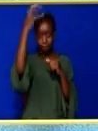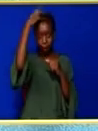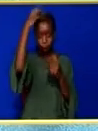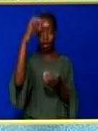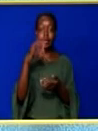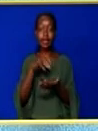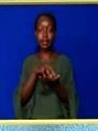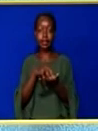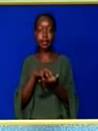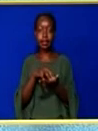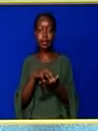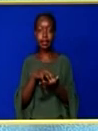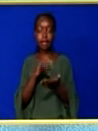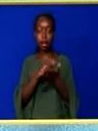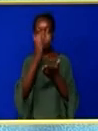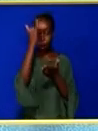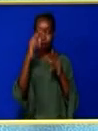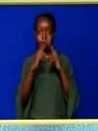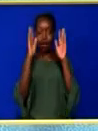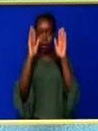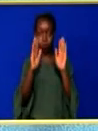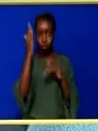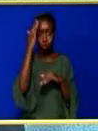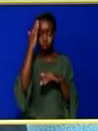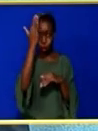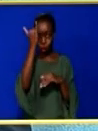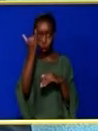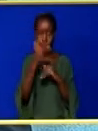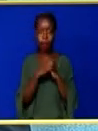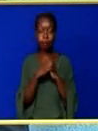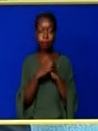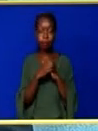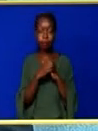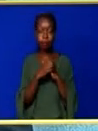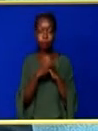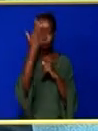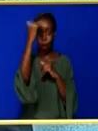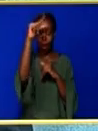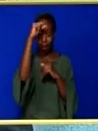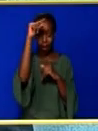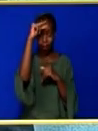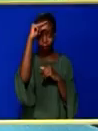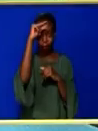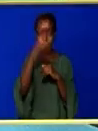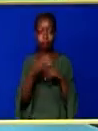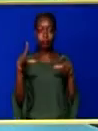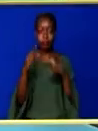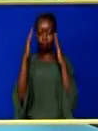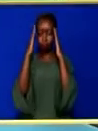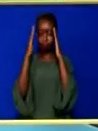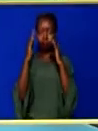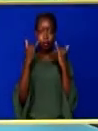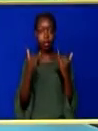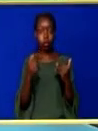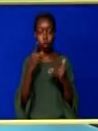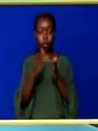And this is now why it's very, very important also to know why did the government that... Let's look at it. It is now